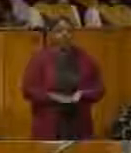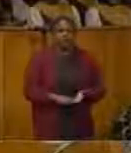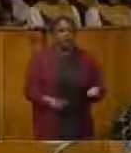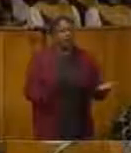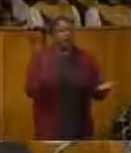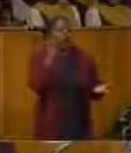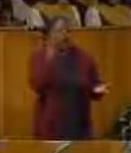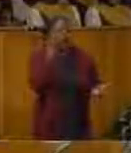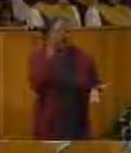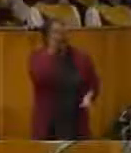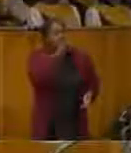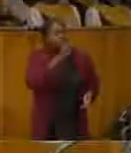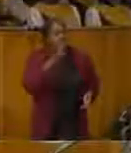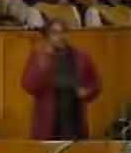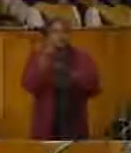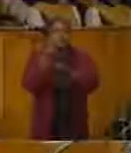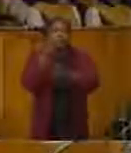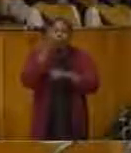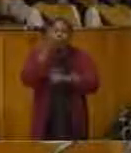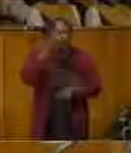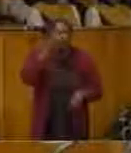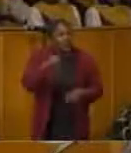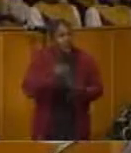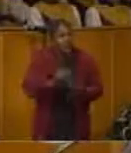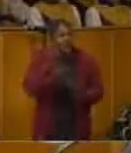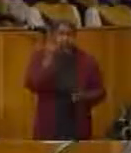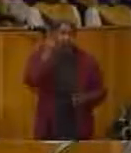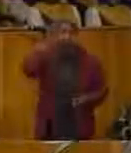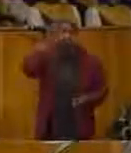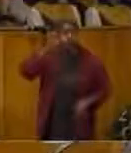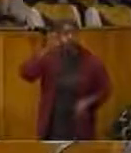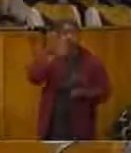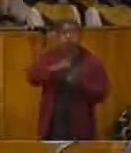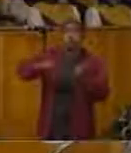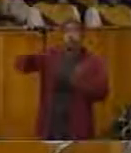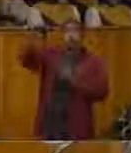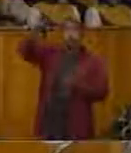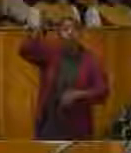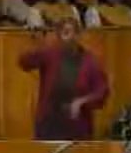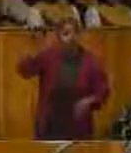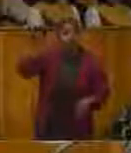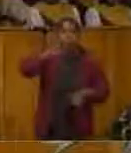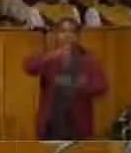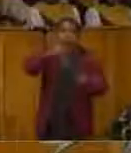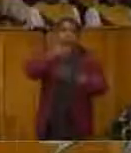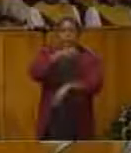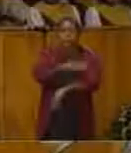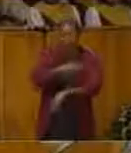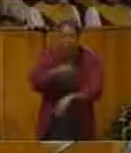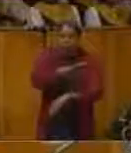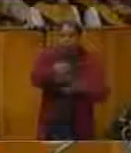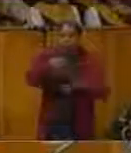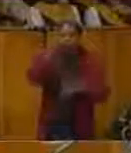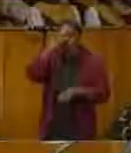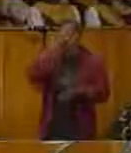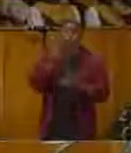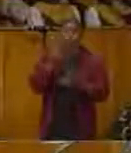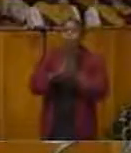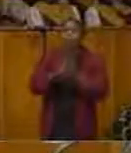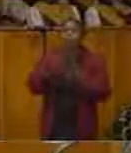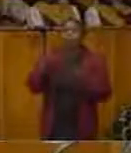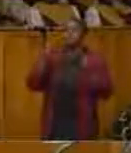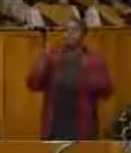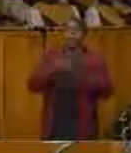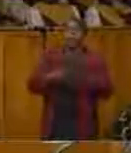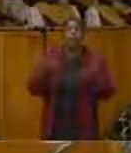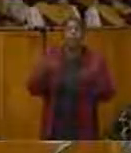why does God need money? If God is God, God is omnipotent, God can do what God wants to do,